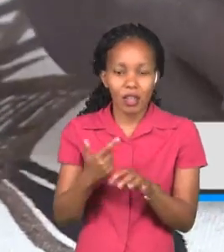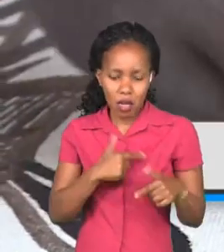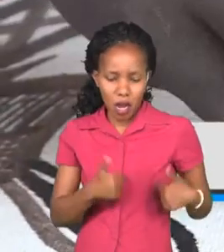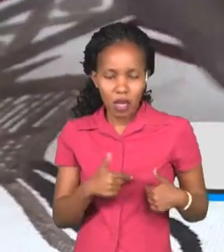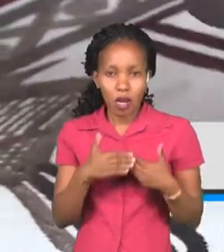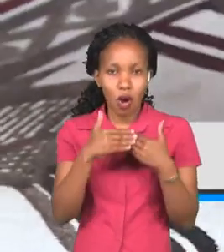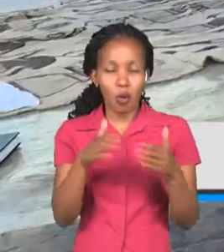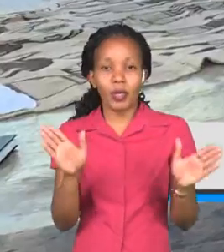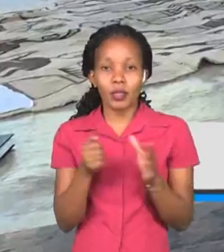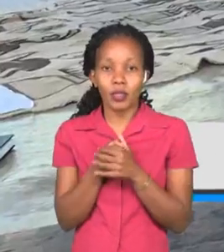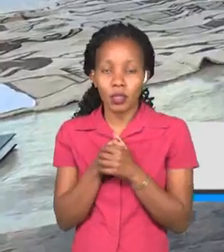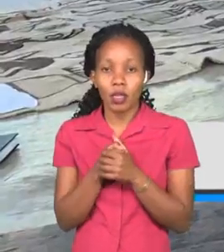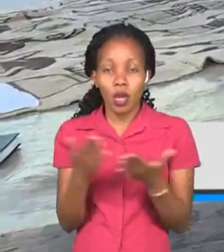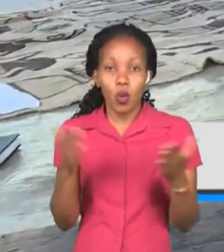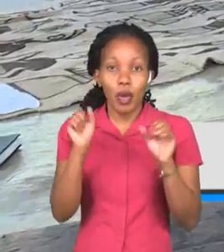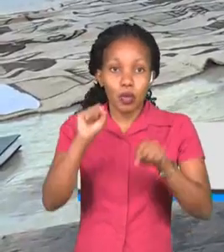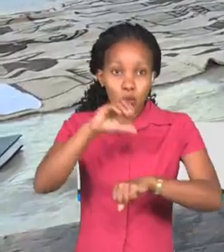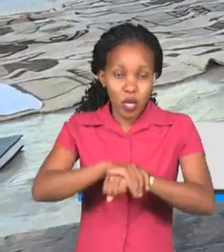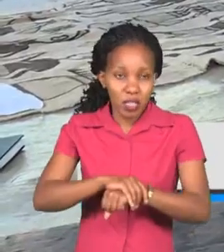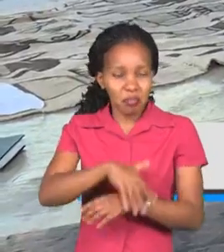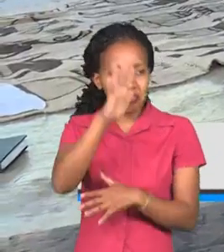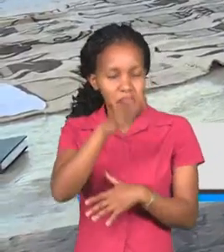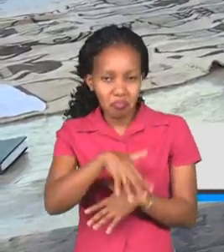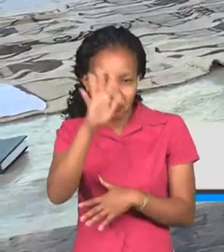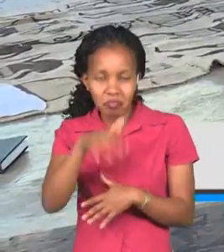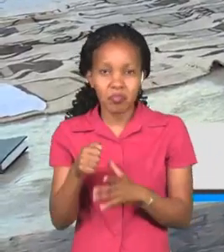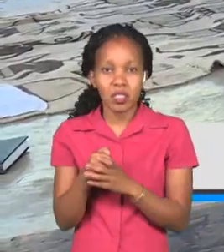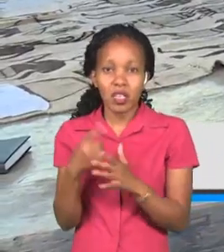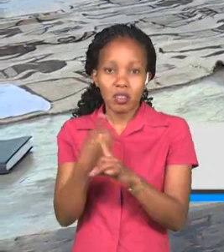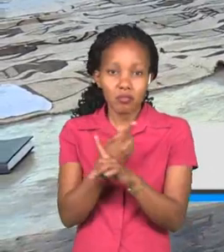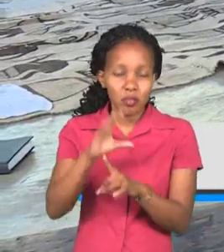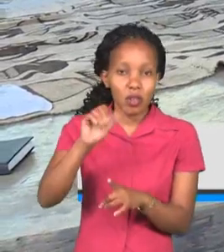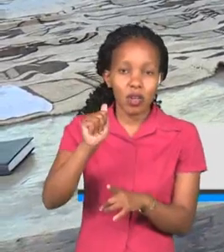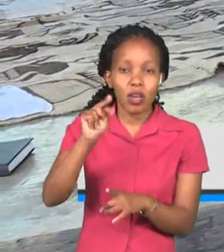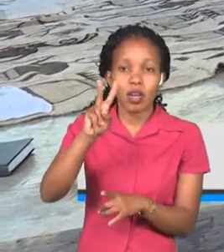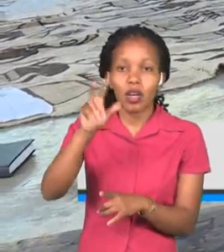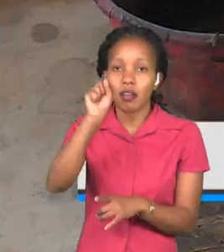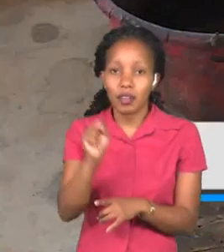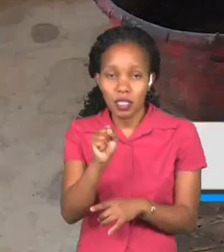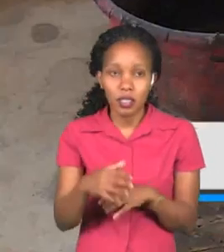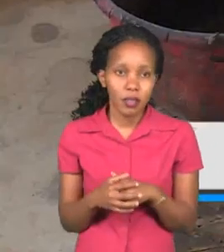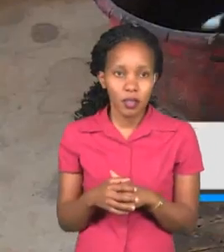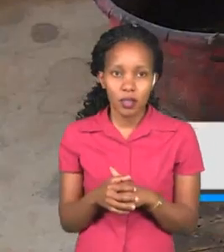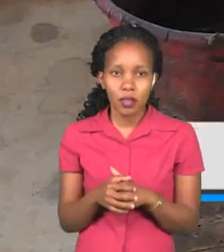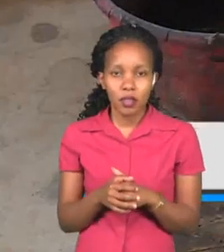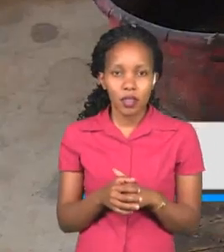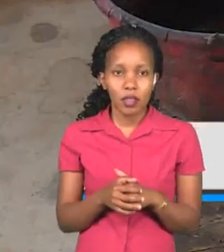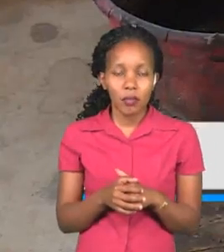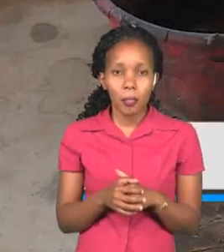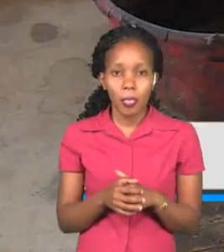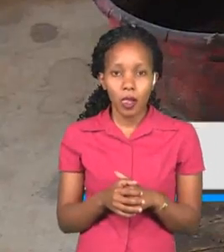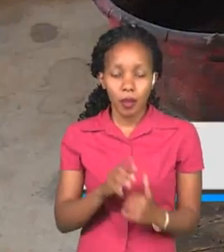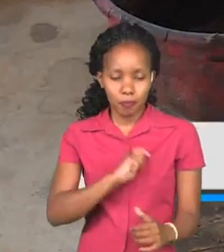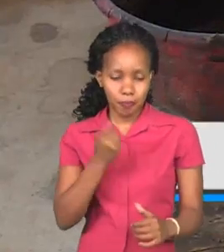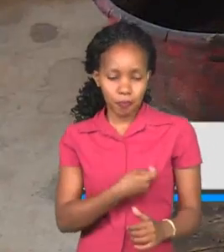around a sandy track, where they can be found smearing earth-based pigments onto canvas. And there is an element of Picasso in